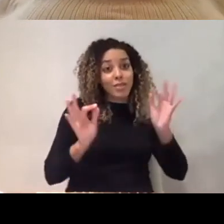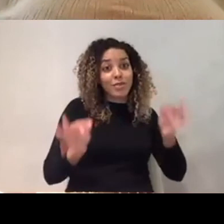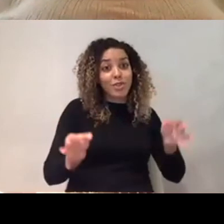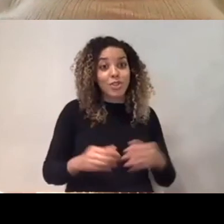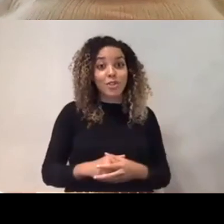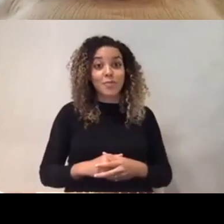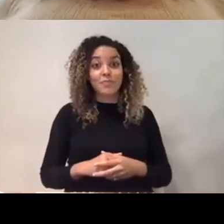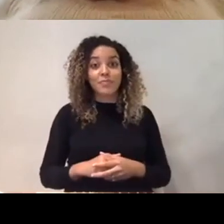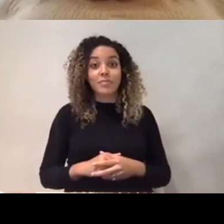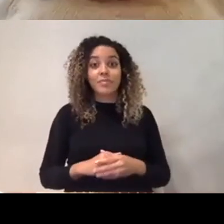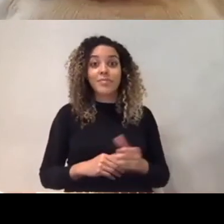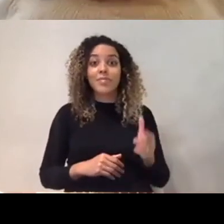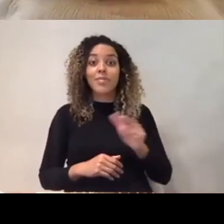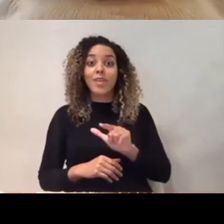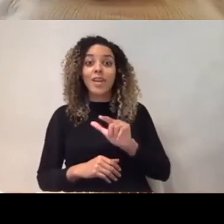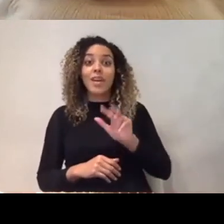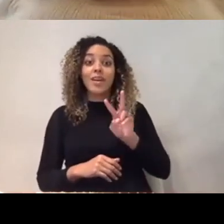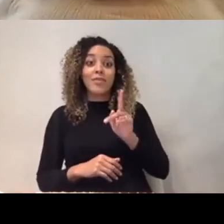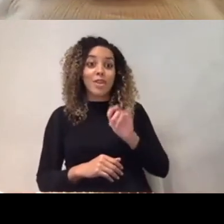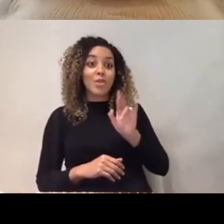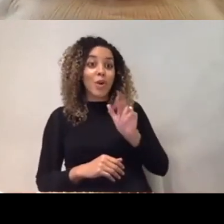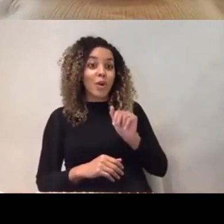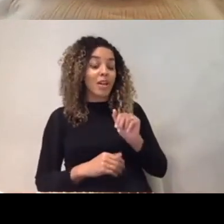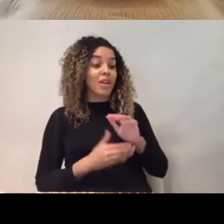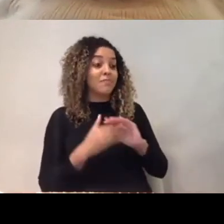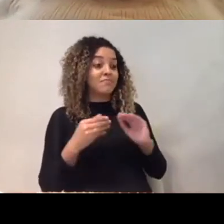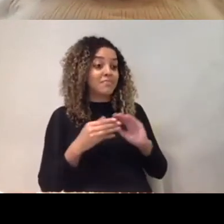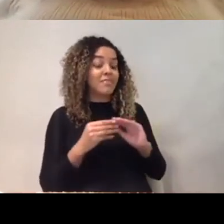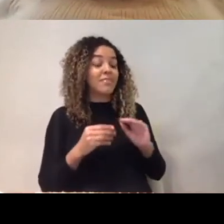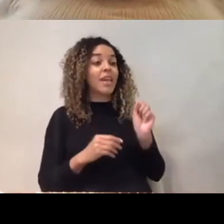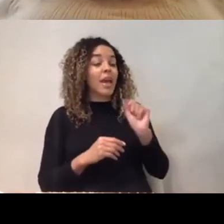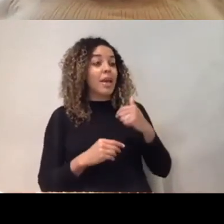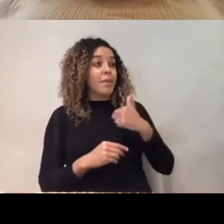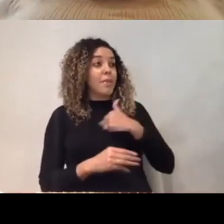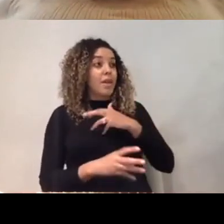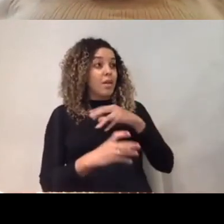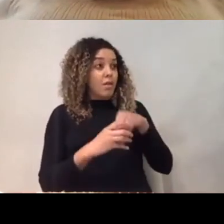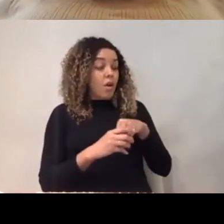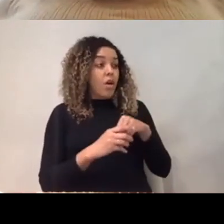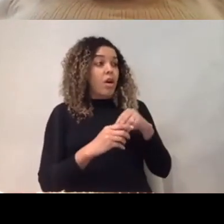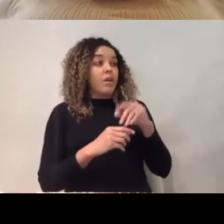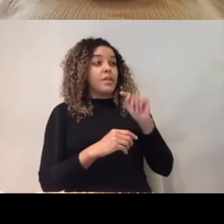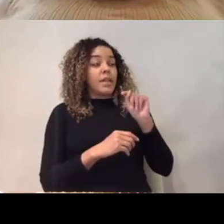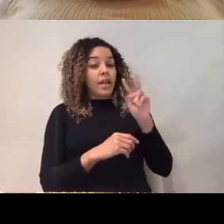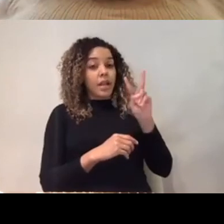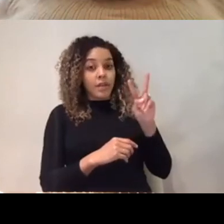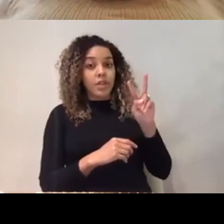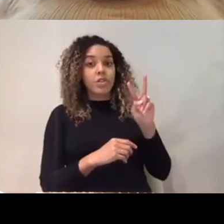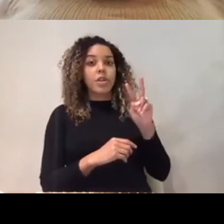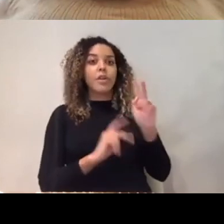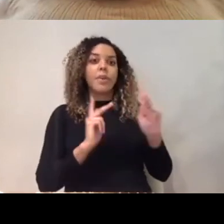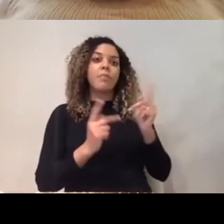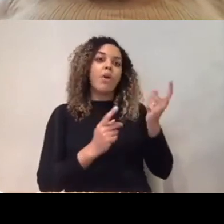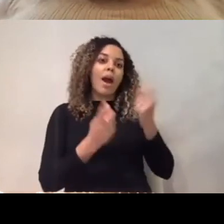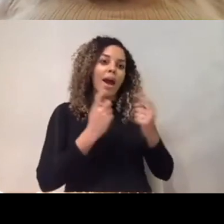mean, for me being in television, I get asked quite a bit, because being at ESPN is